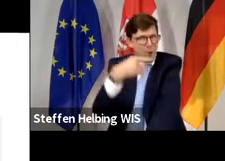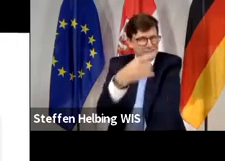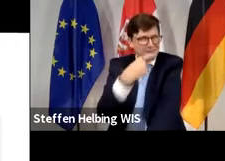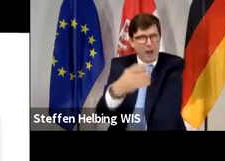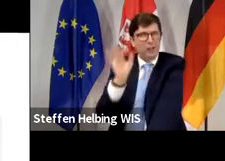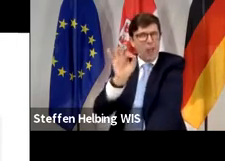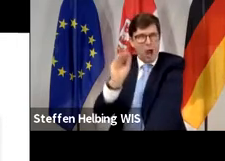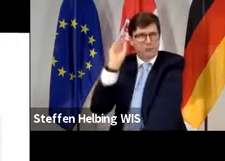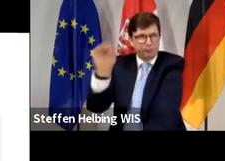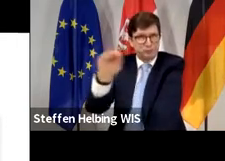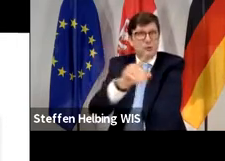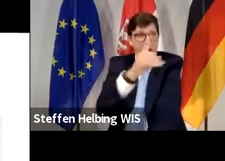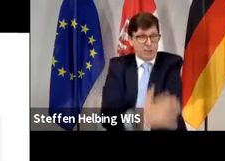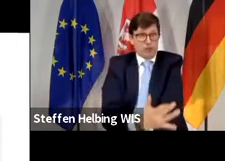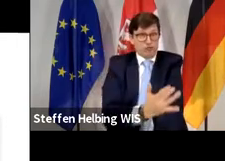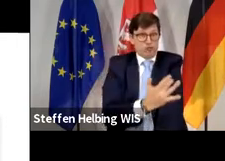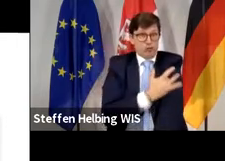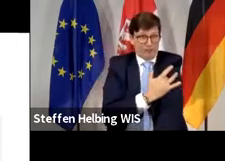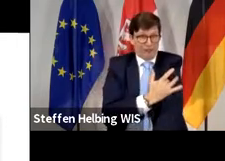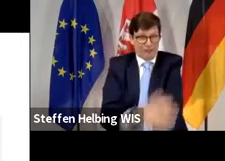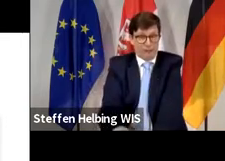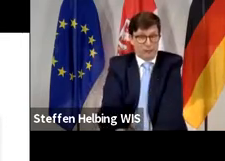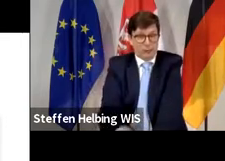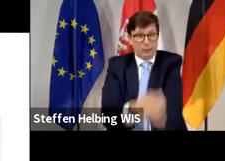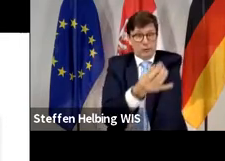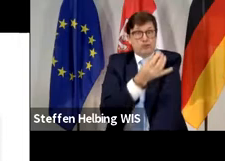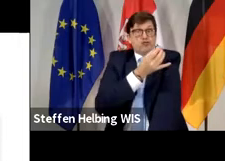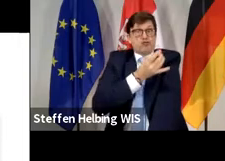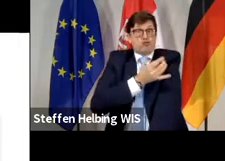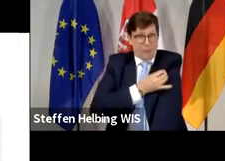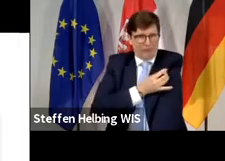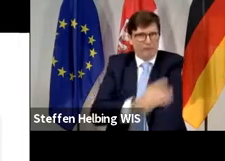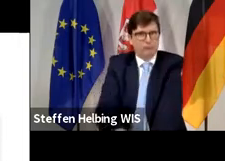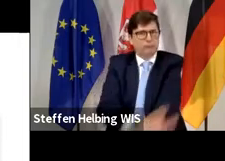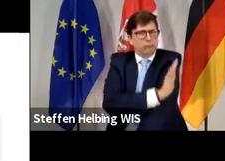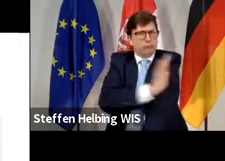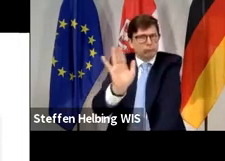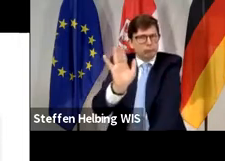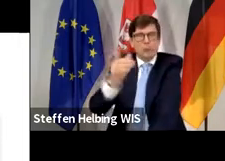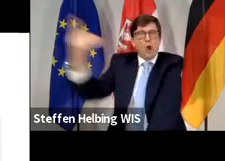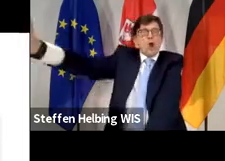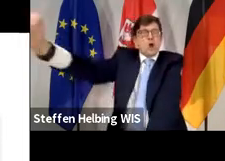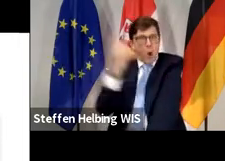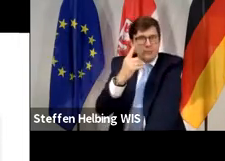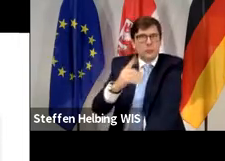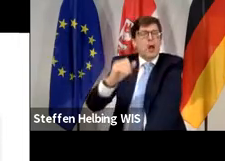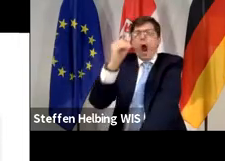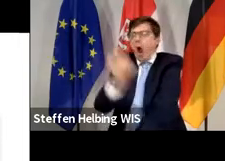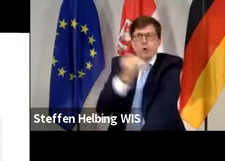then it's sending automatically to the police station. For example, I can also use this